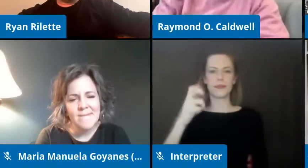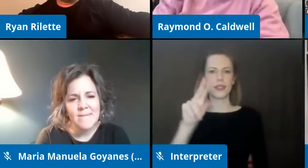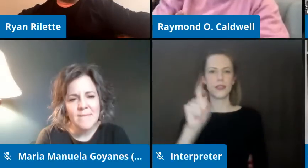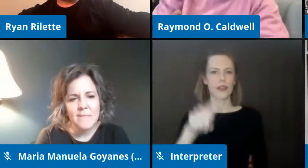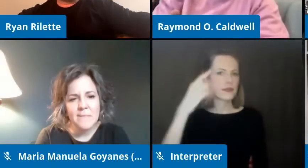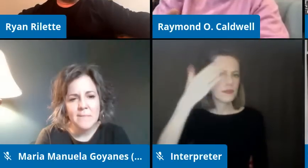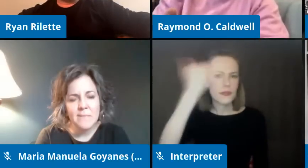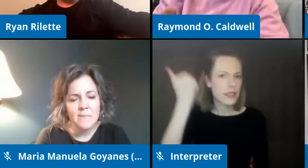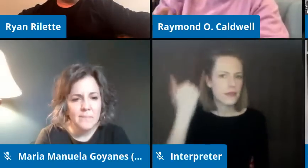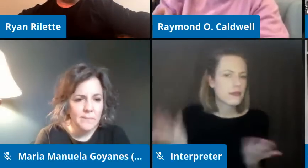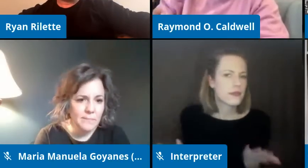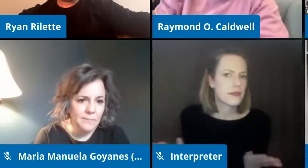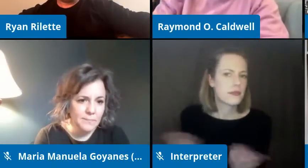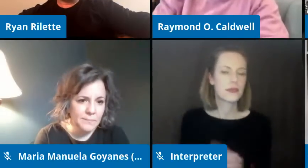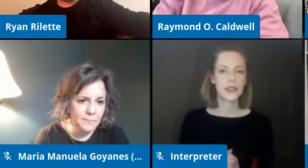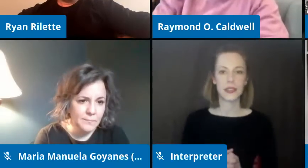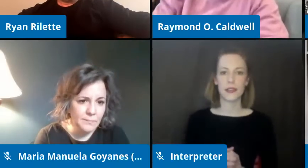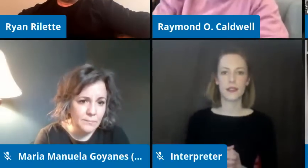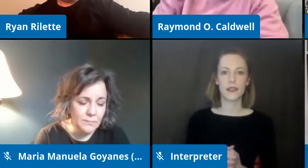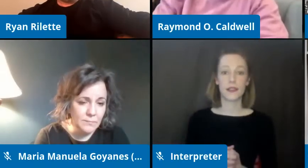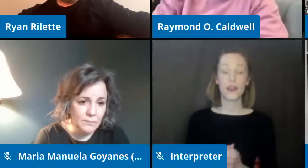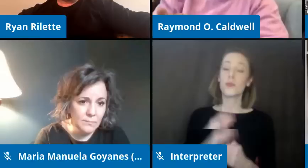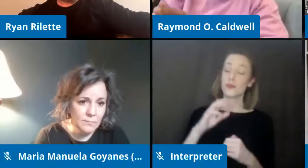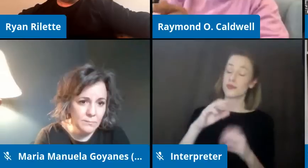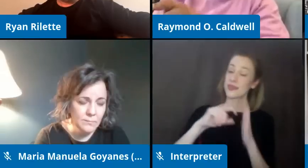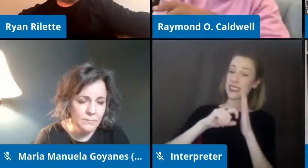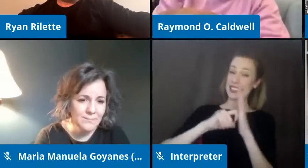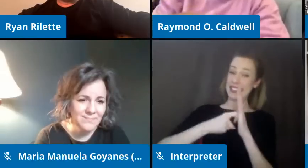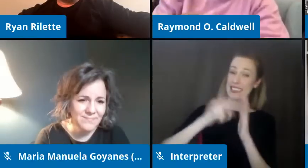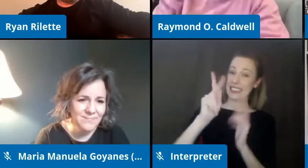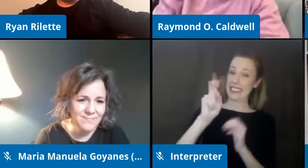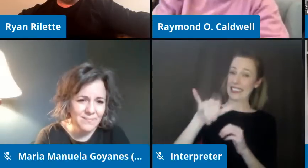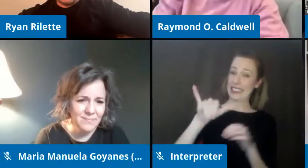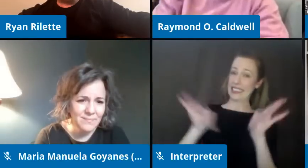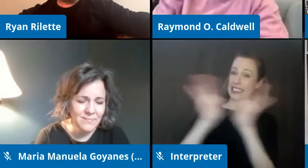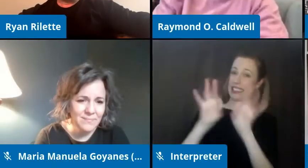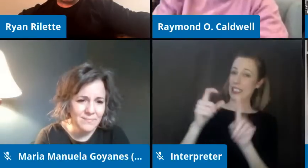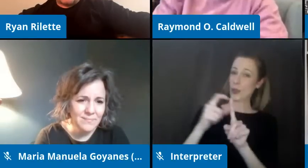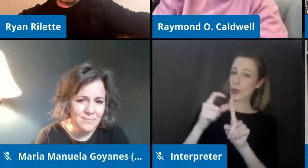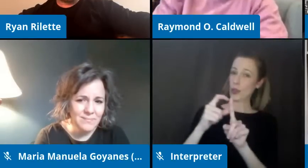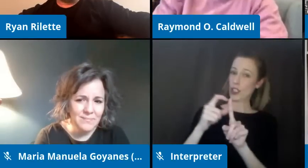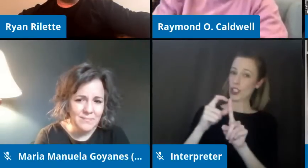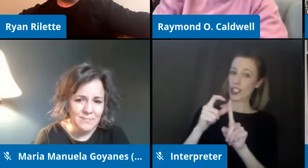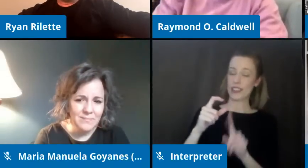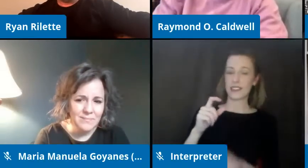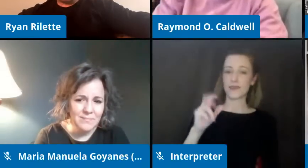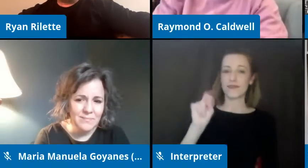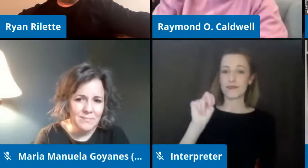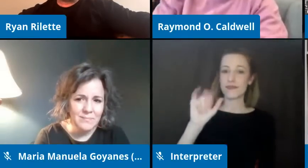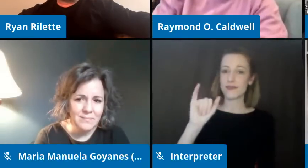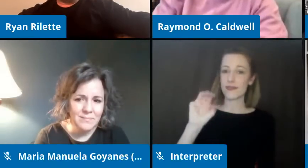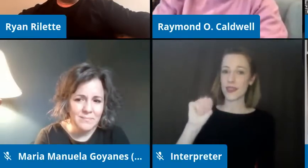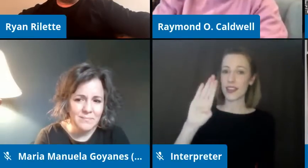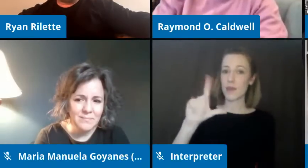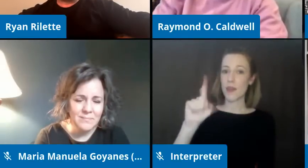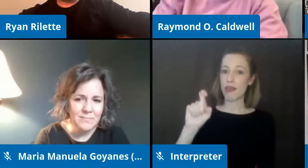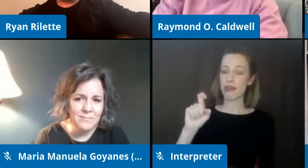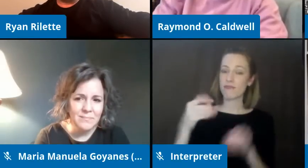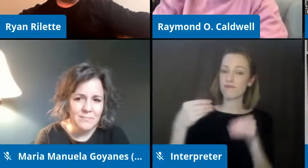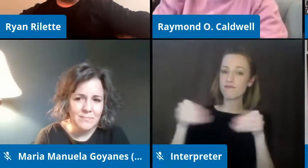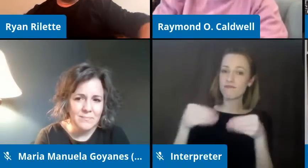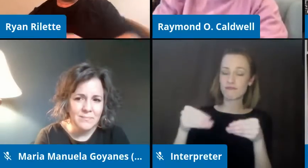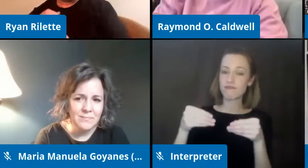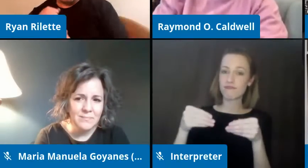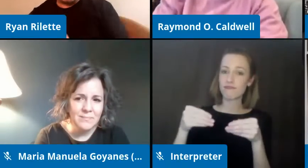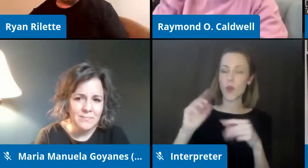key word, what Jason said, is nimble, right? You want to be in a position where when it's time, when people are ready to come back